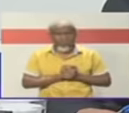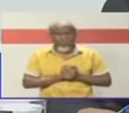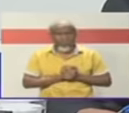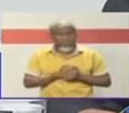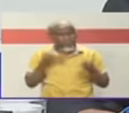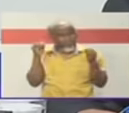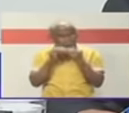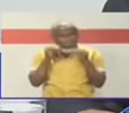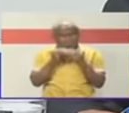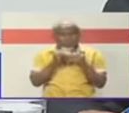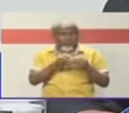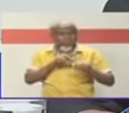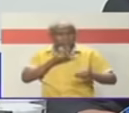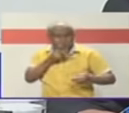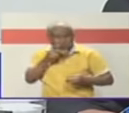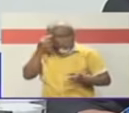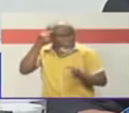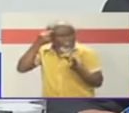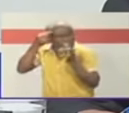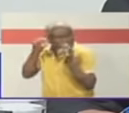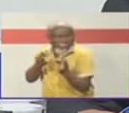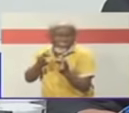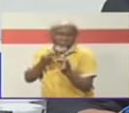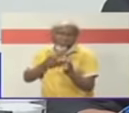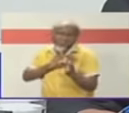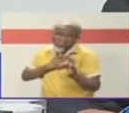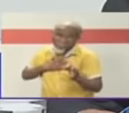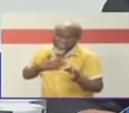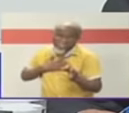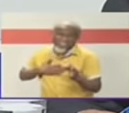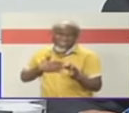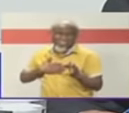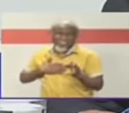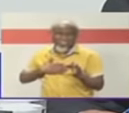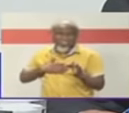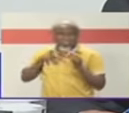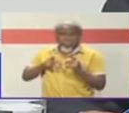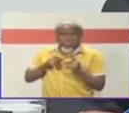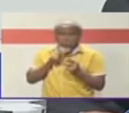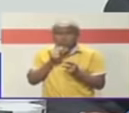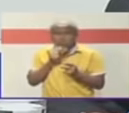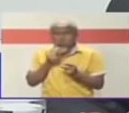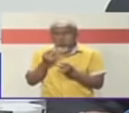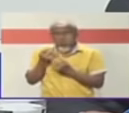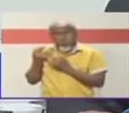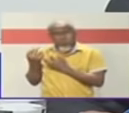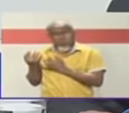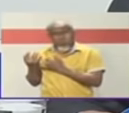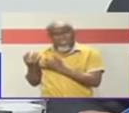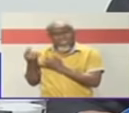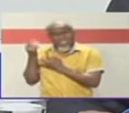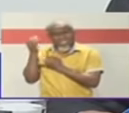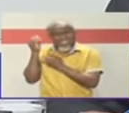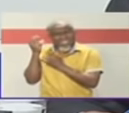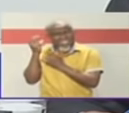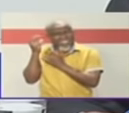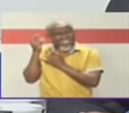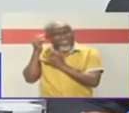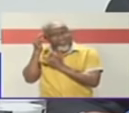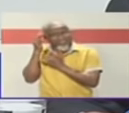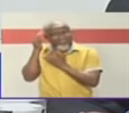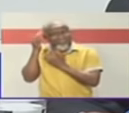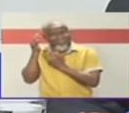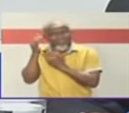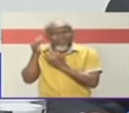we have to make a decision. For those who are still on the fence, it is not too late to make that decision